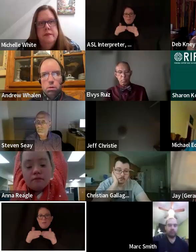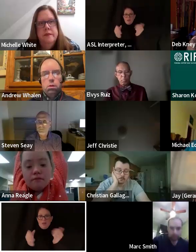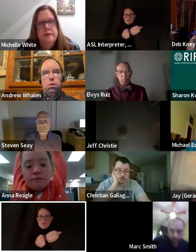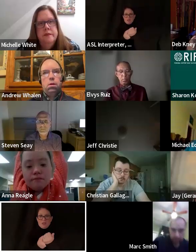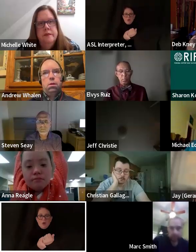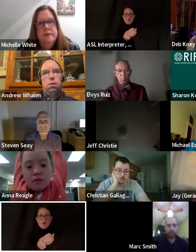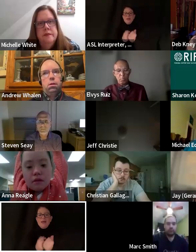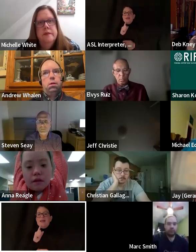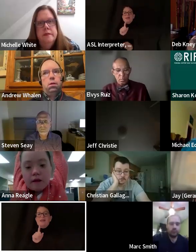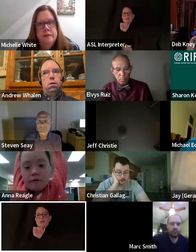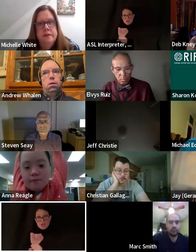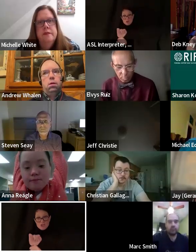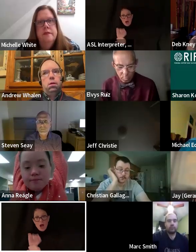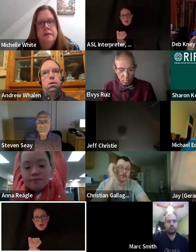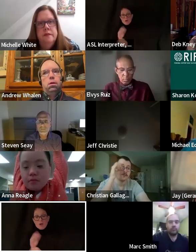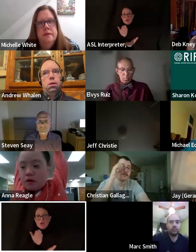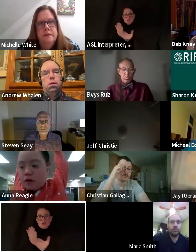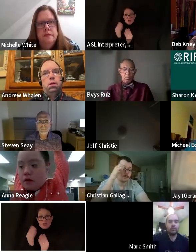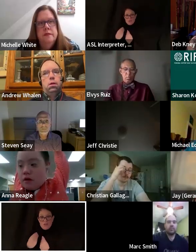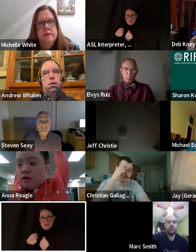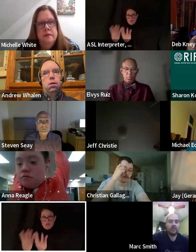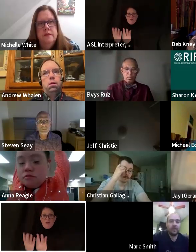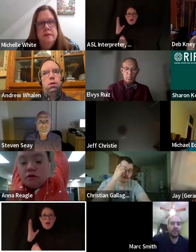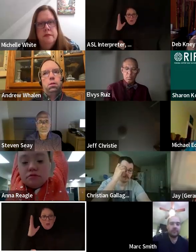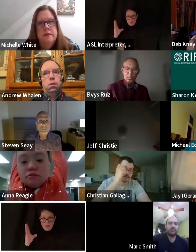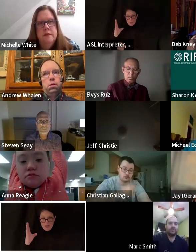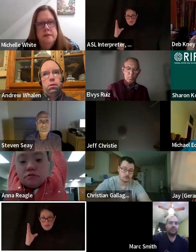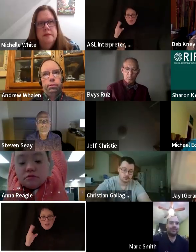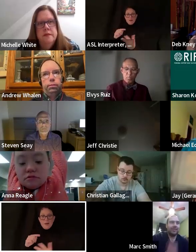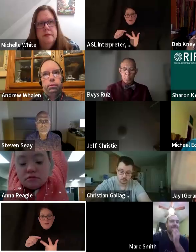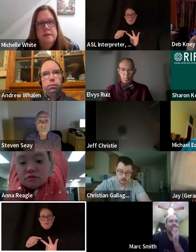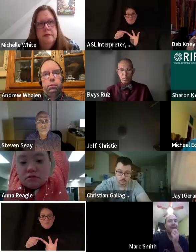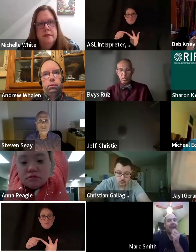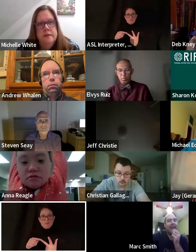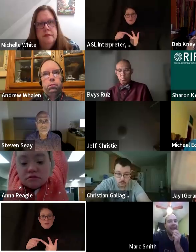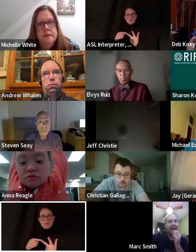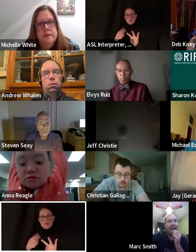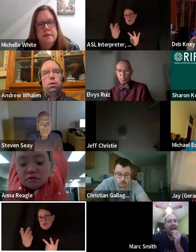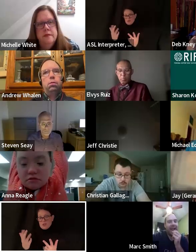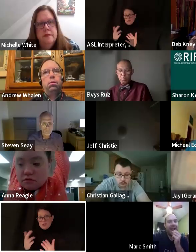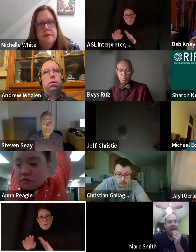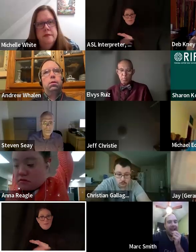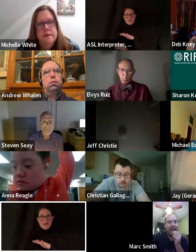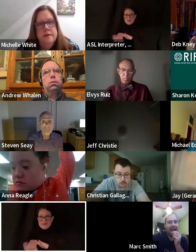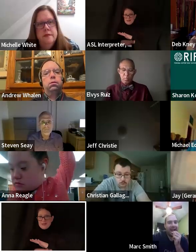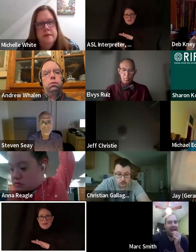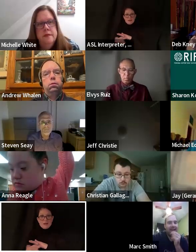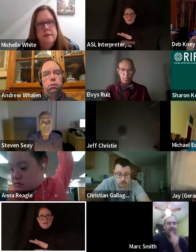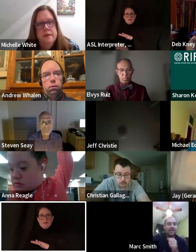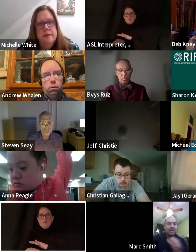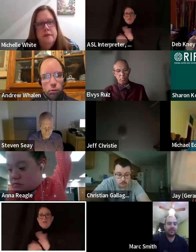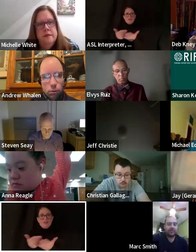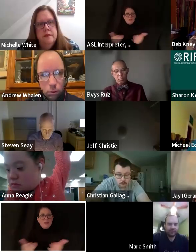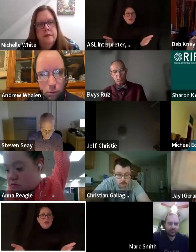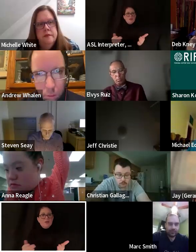because it is a job, it is a service that you're providing. And Yep. there are just some basic